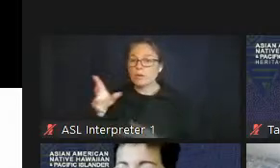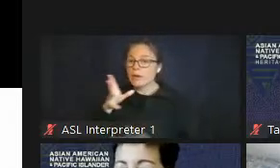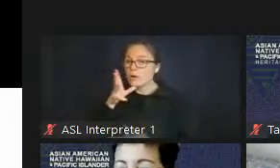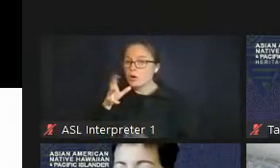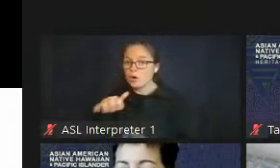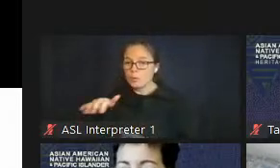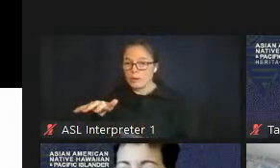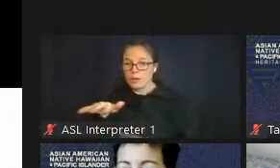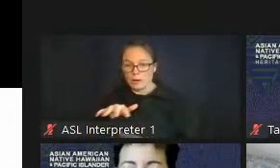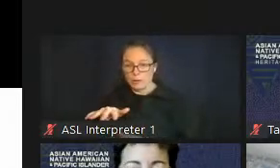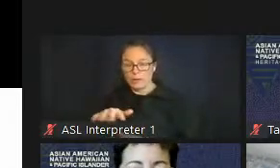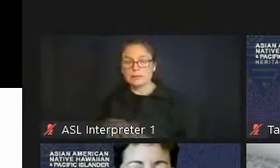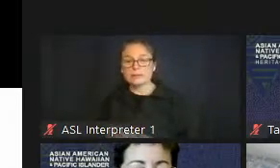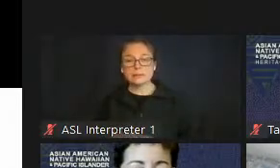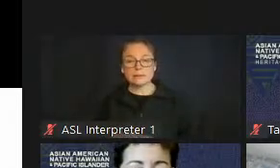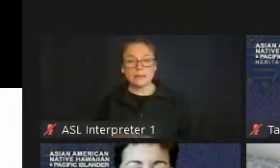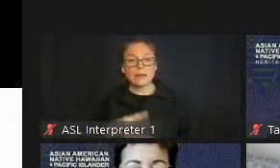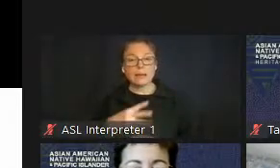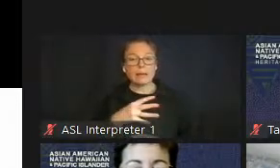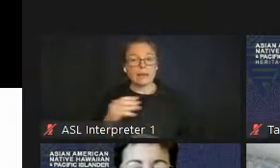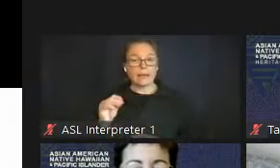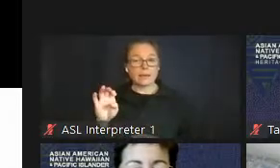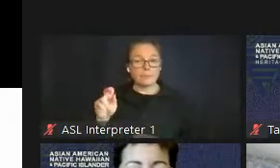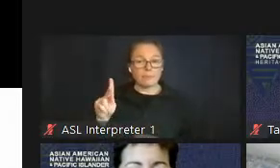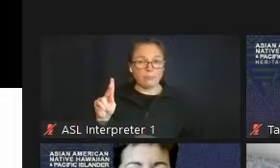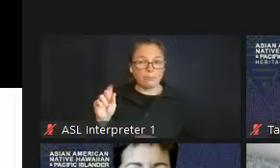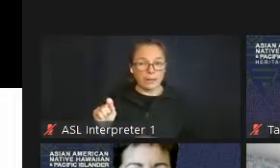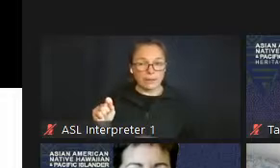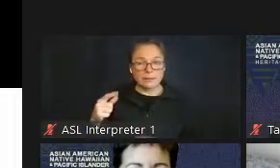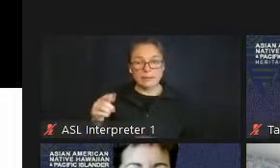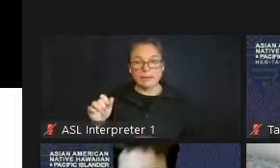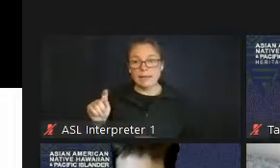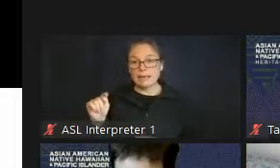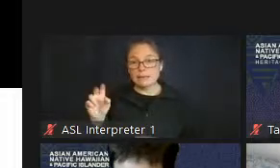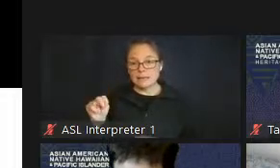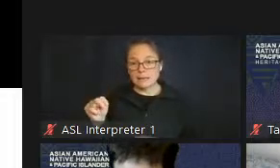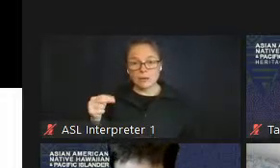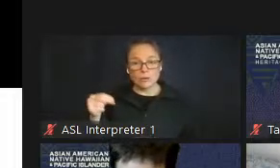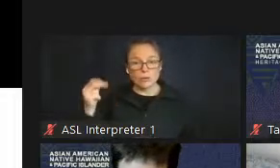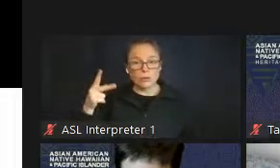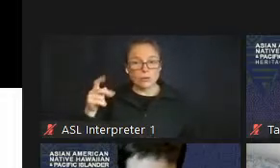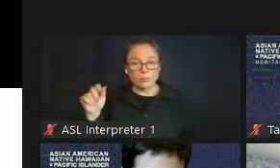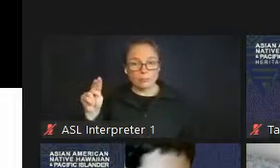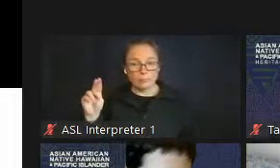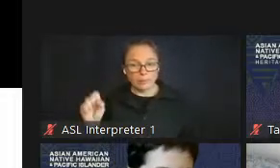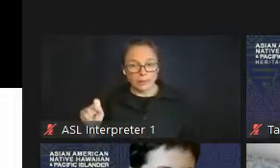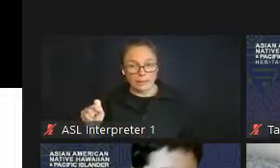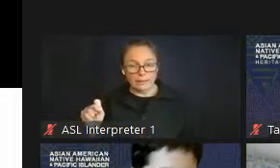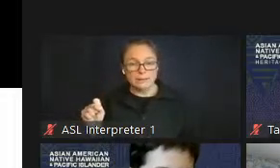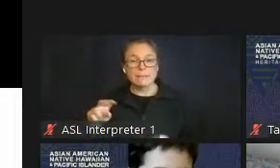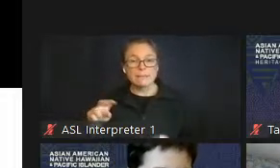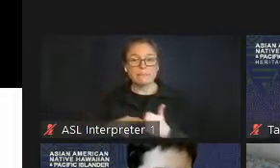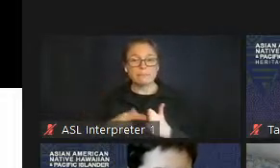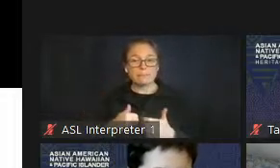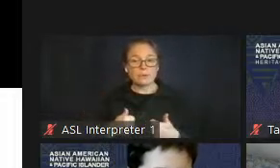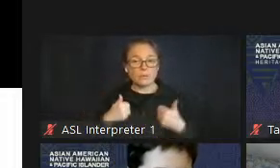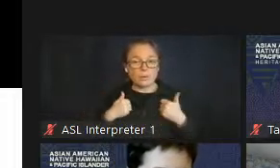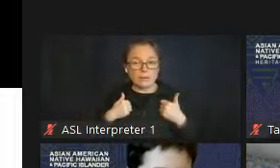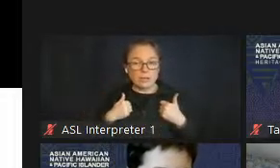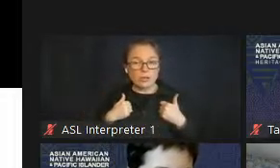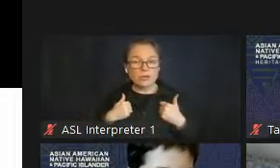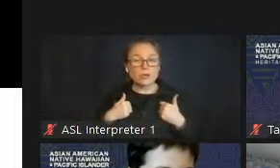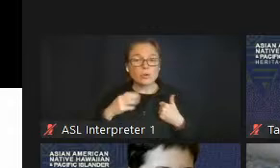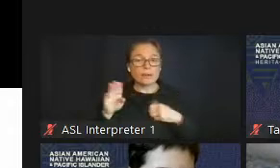rural areas, plus Banks, Gaston, and North Plains. This includes residential and commercial building